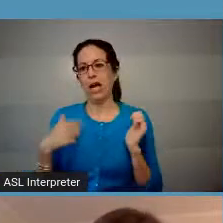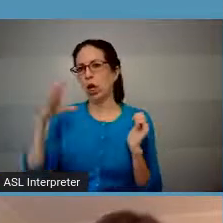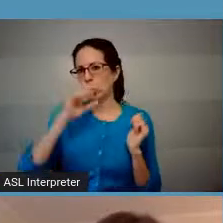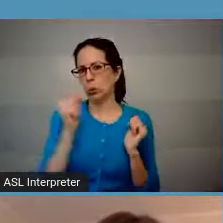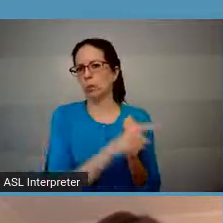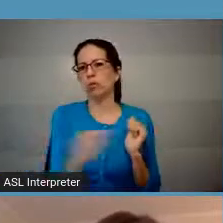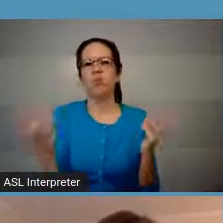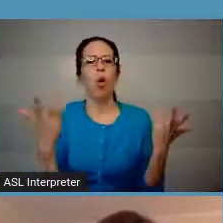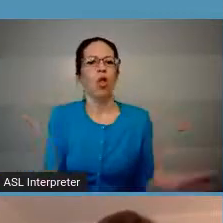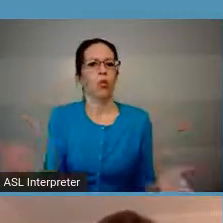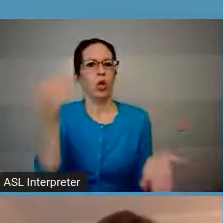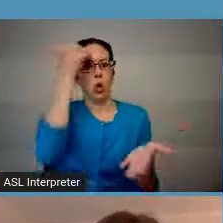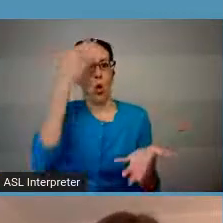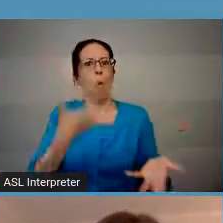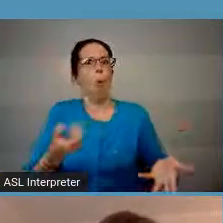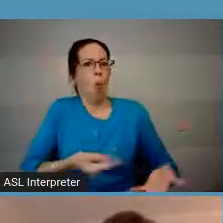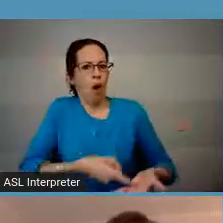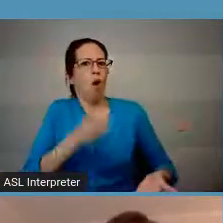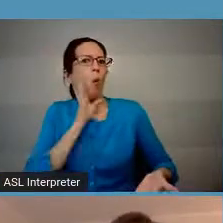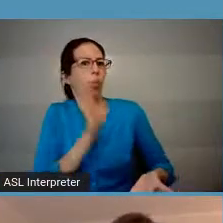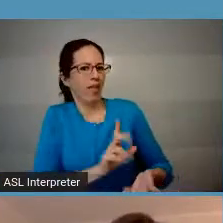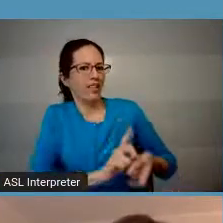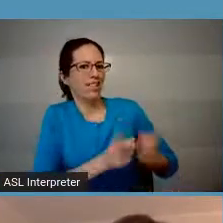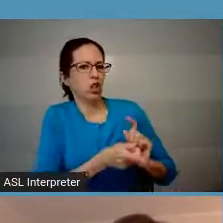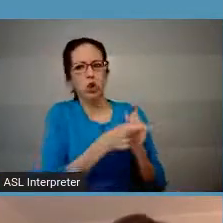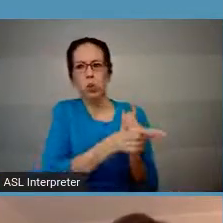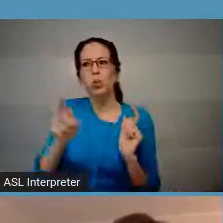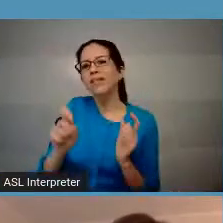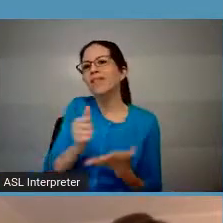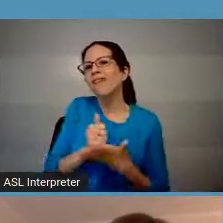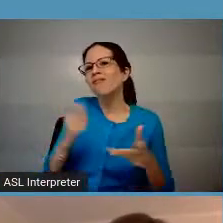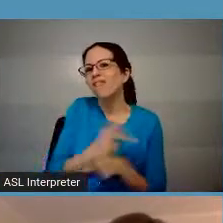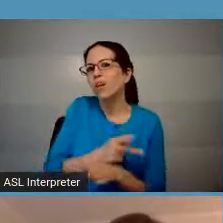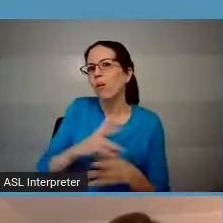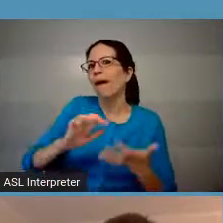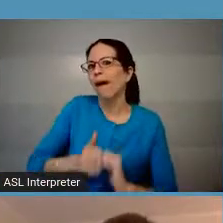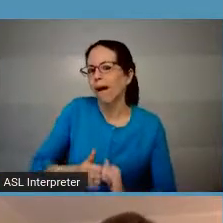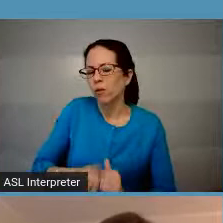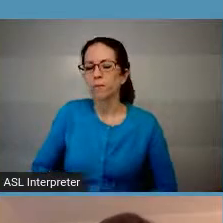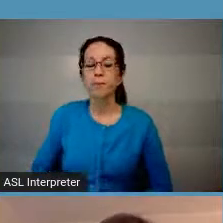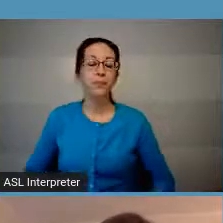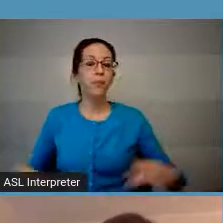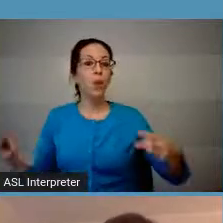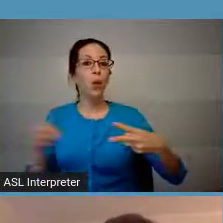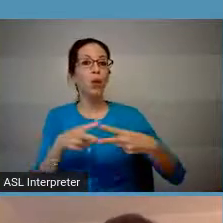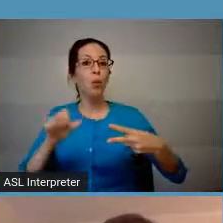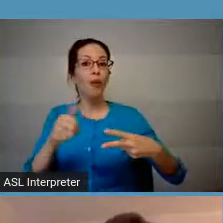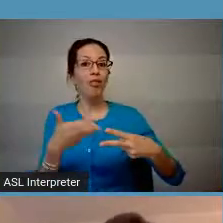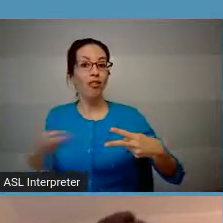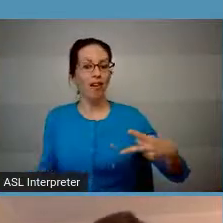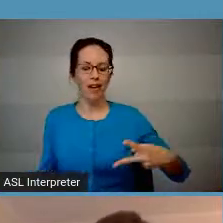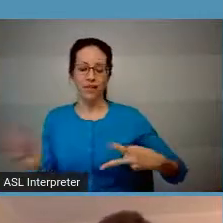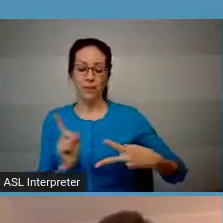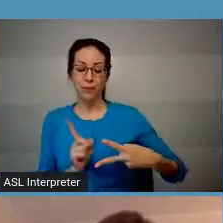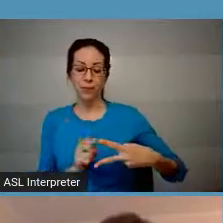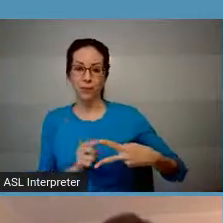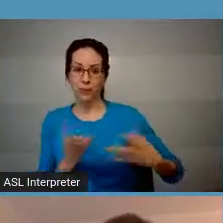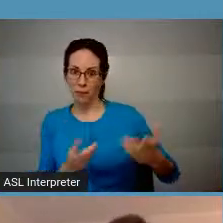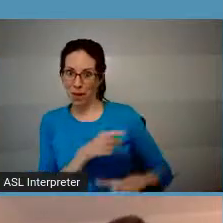figuring out the logistics. Two other things. This may come as a surprise to some of you, but most of you